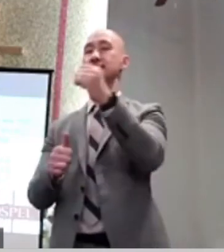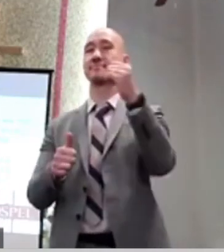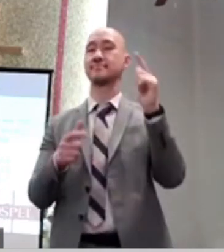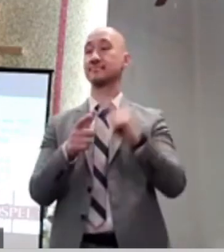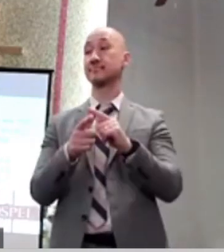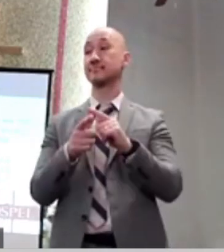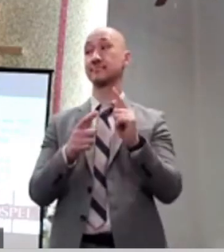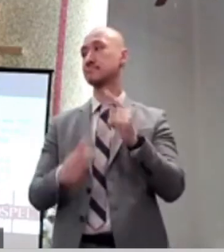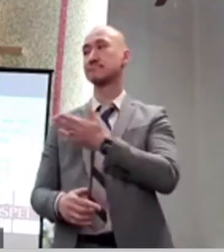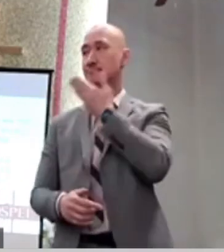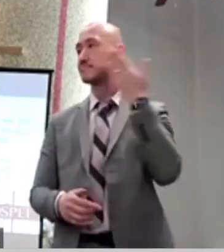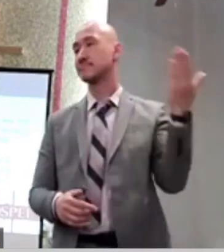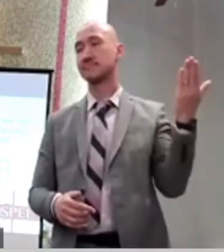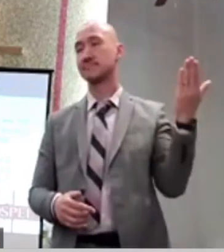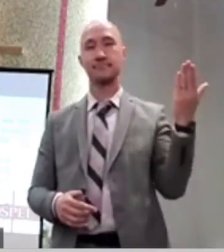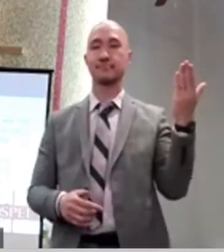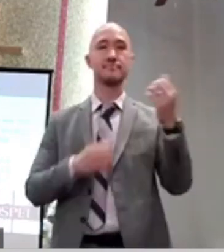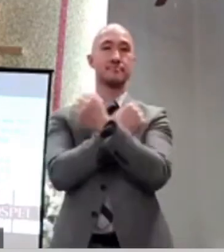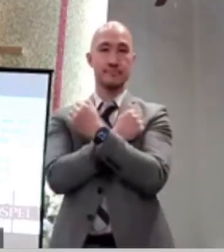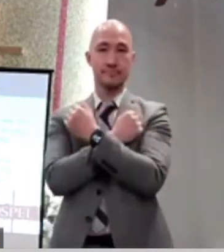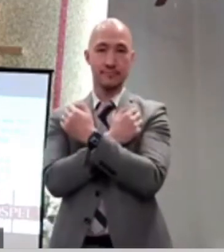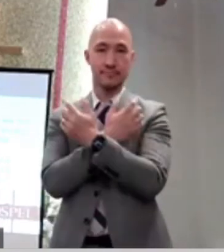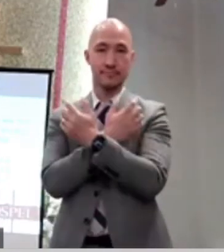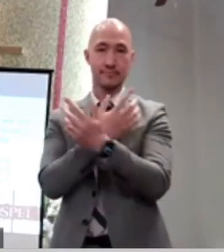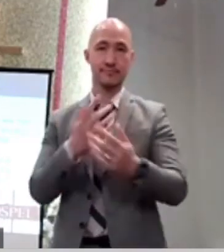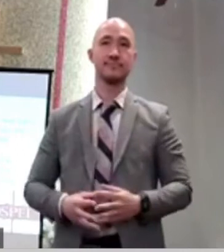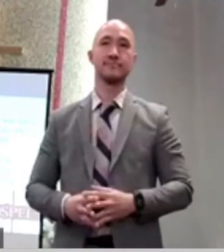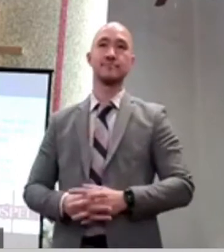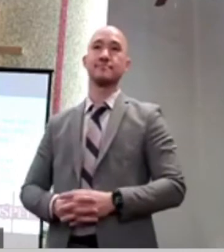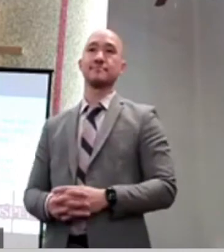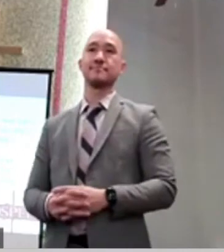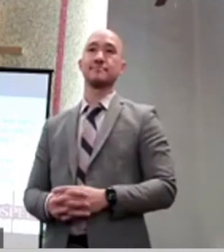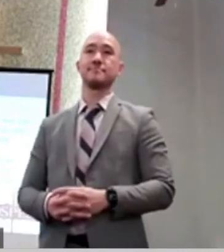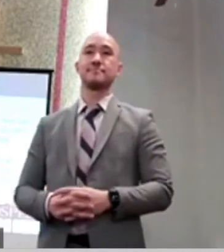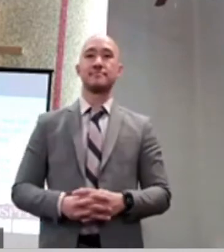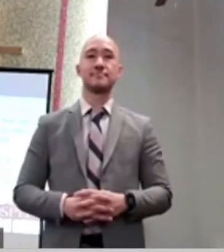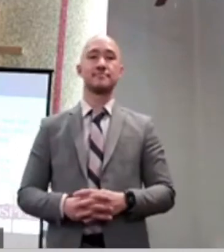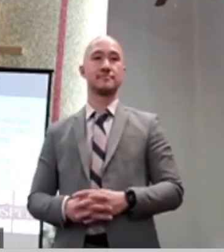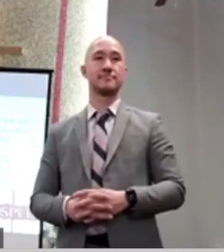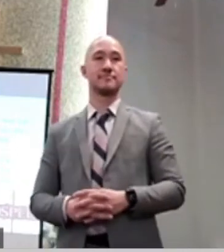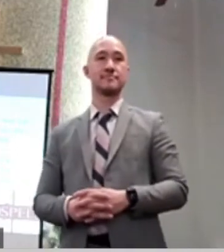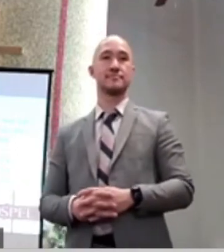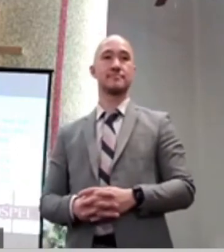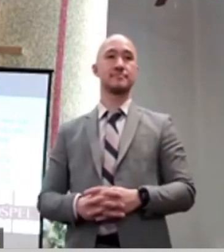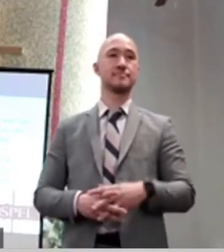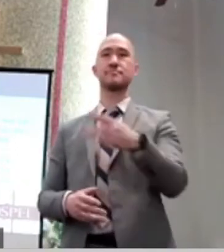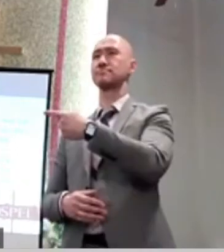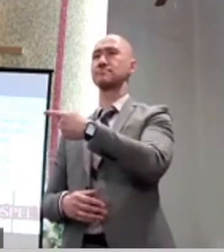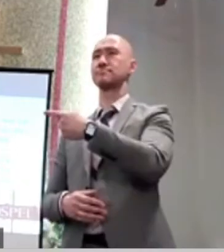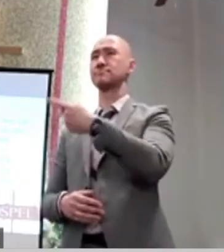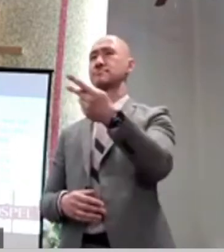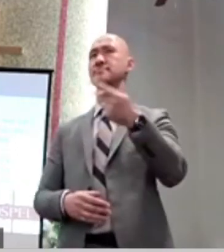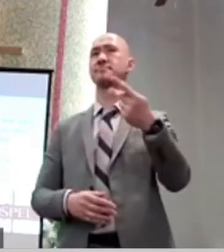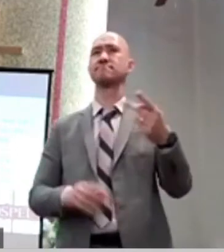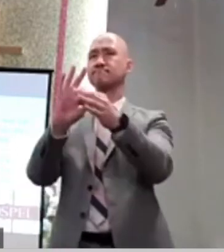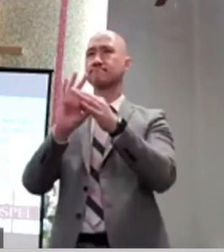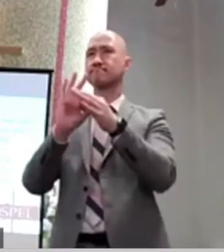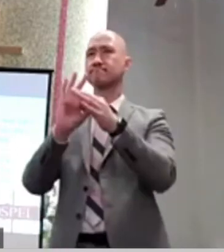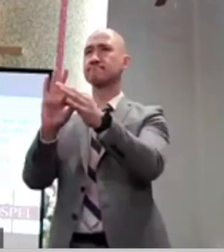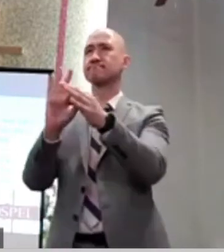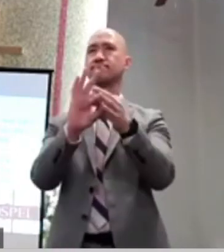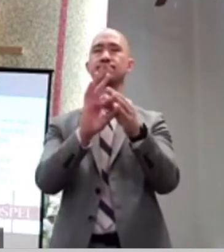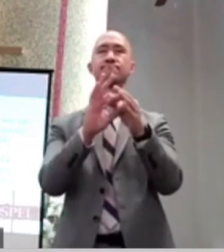hope, one God and Father of all, who is over all and through all and in all. Whether we are Jewish or Greek, slave or free,